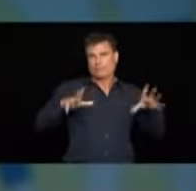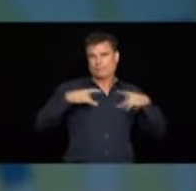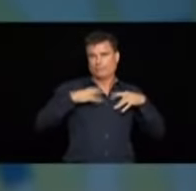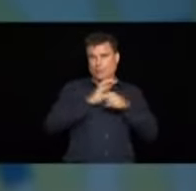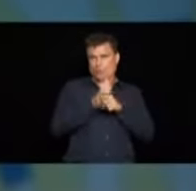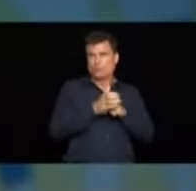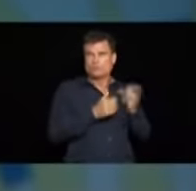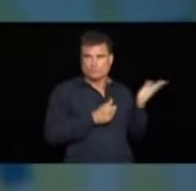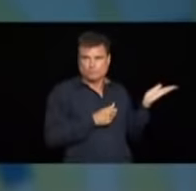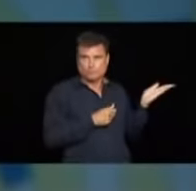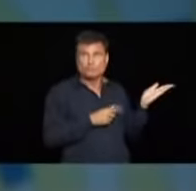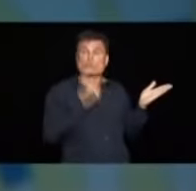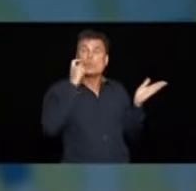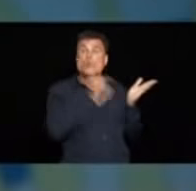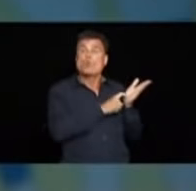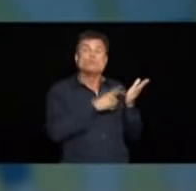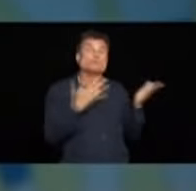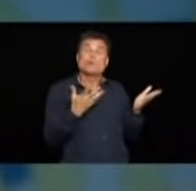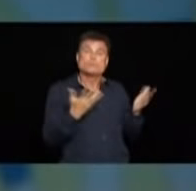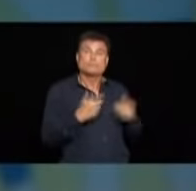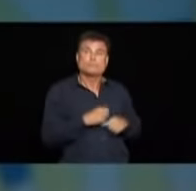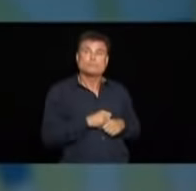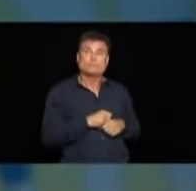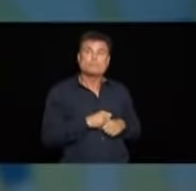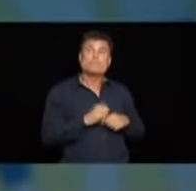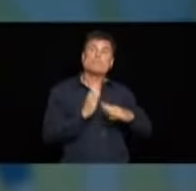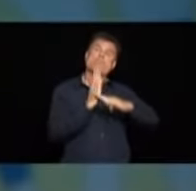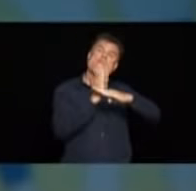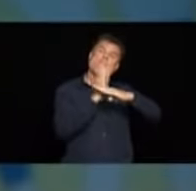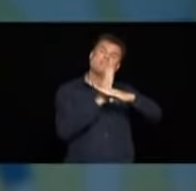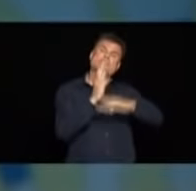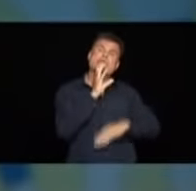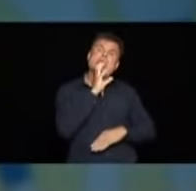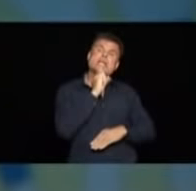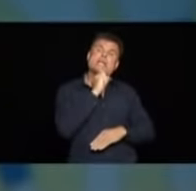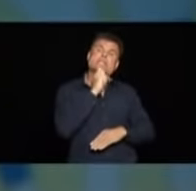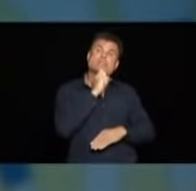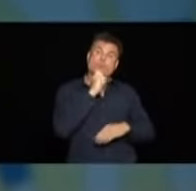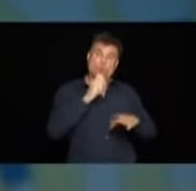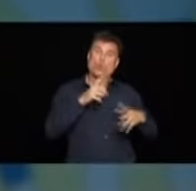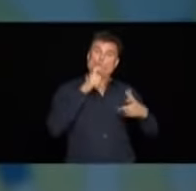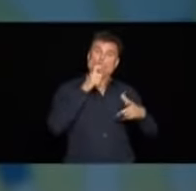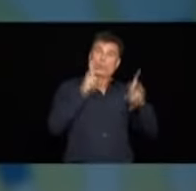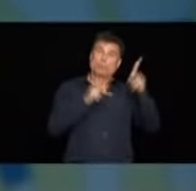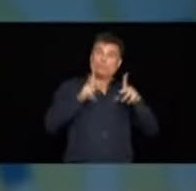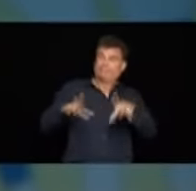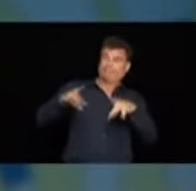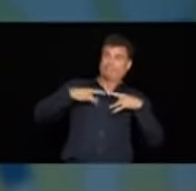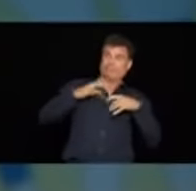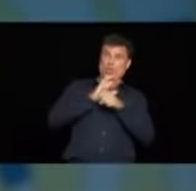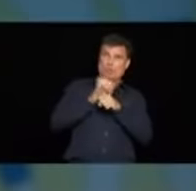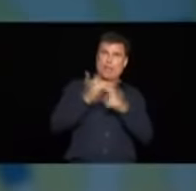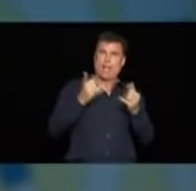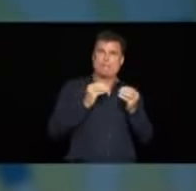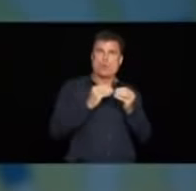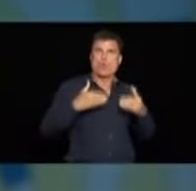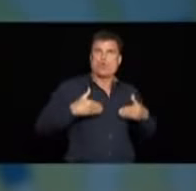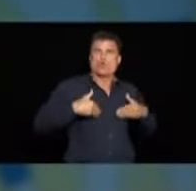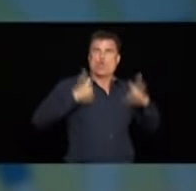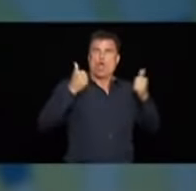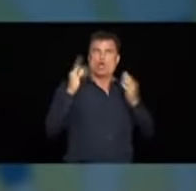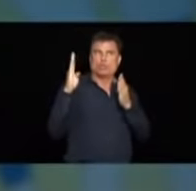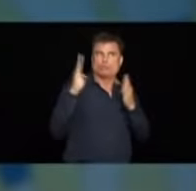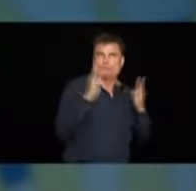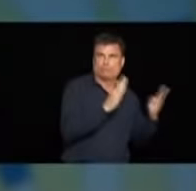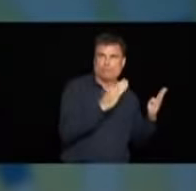that the median age has gone down, where previously the age of our cases was in the 50s. We've now gone